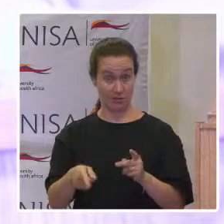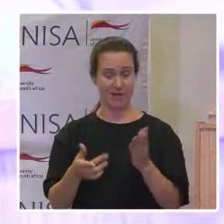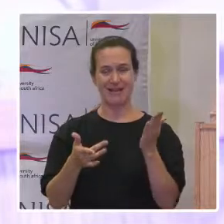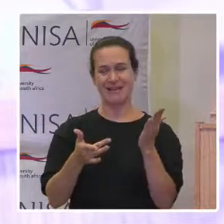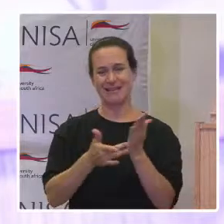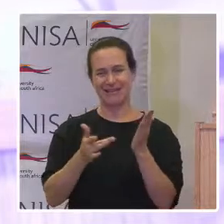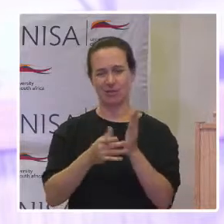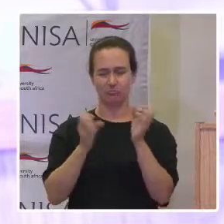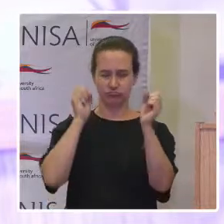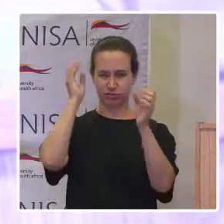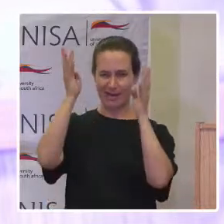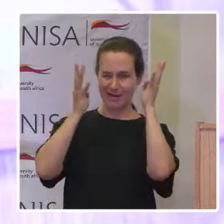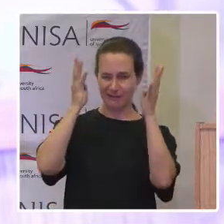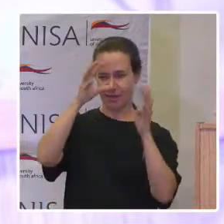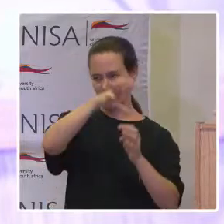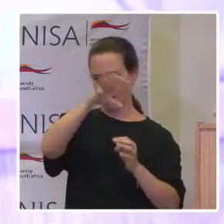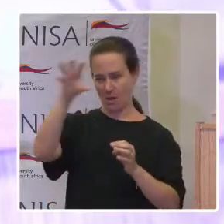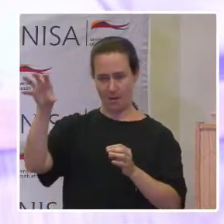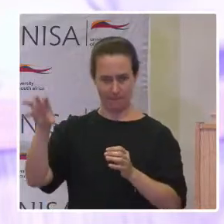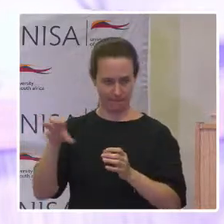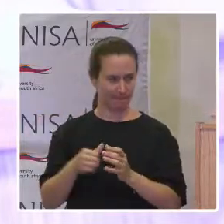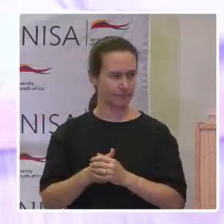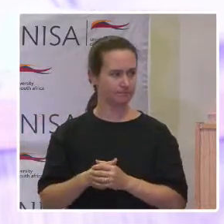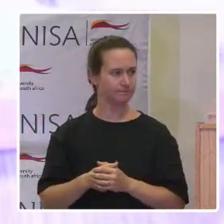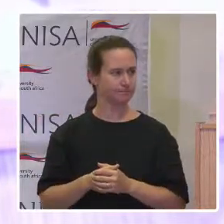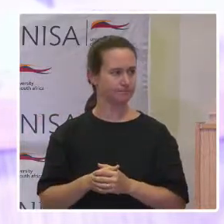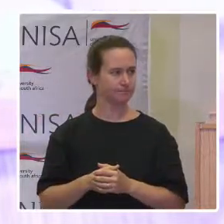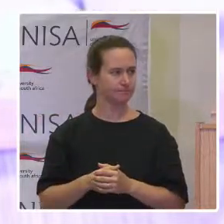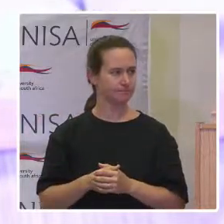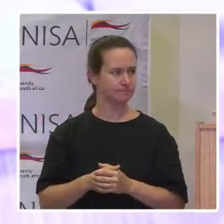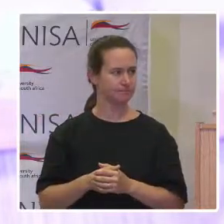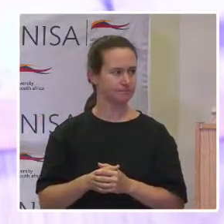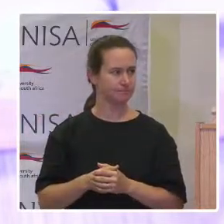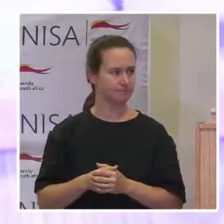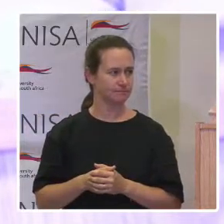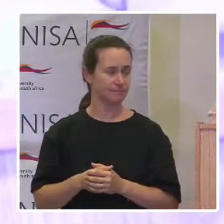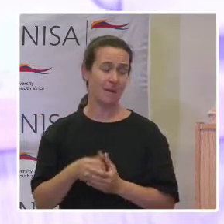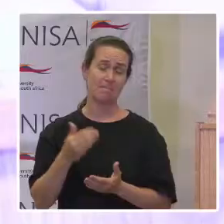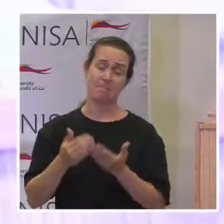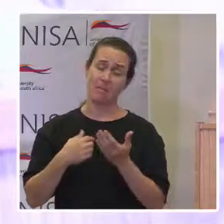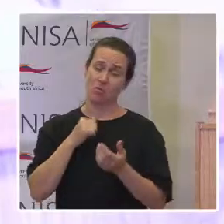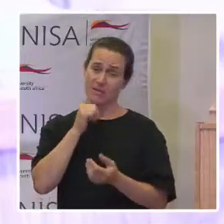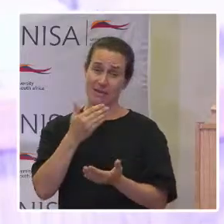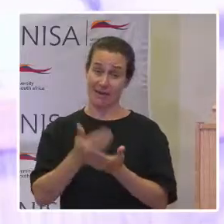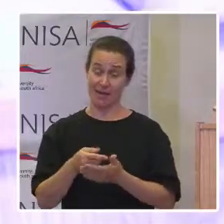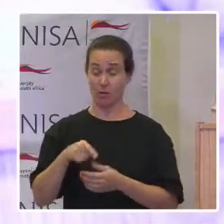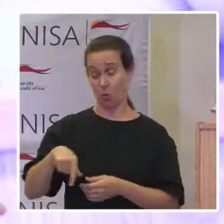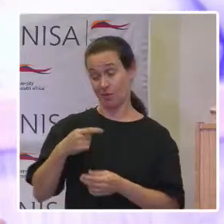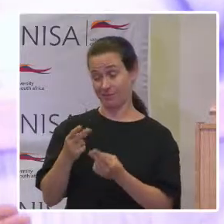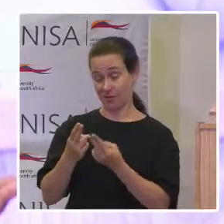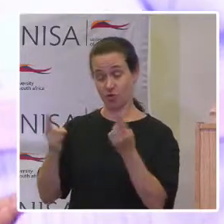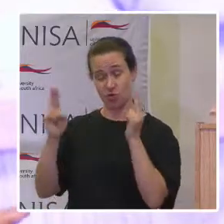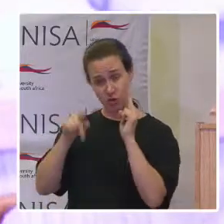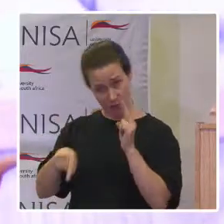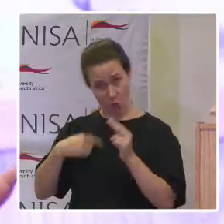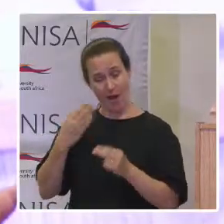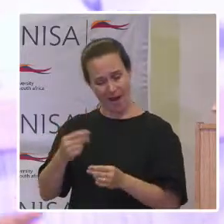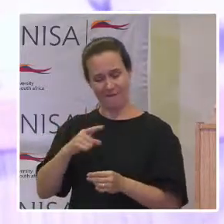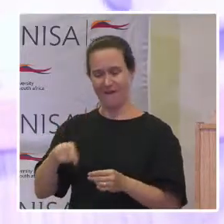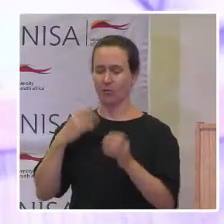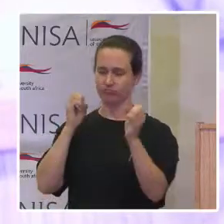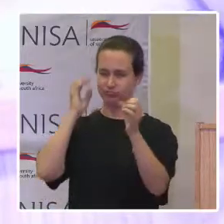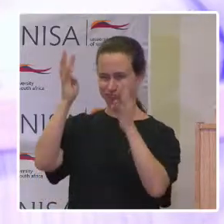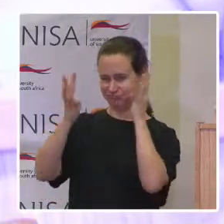and innovation hubs. Maybe we can brag a little bit to say that as UNISA, we have our innovation hub, which is